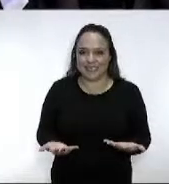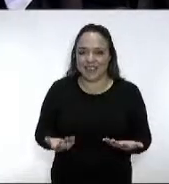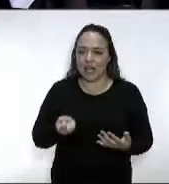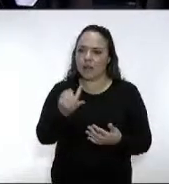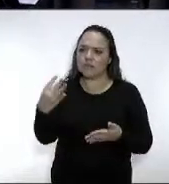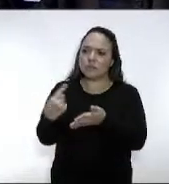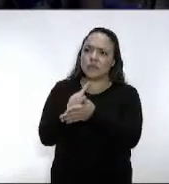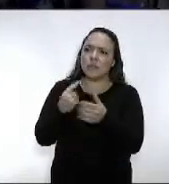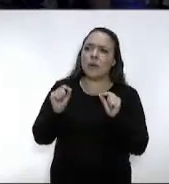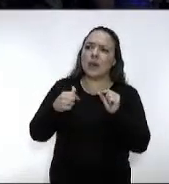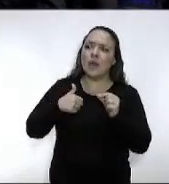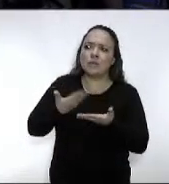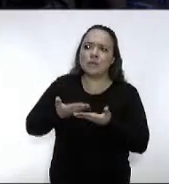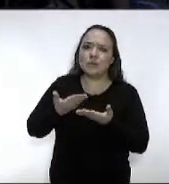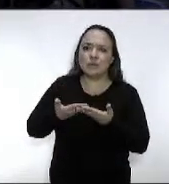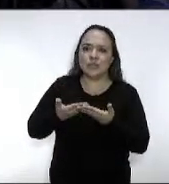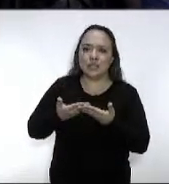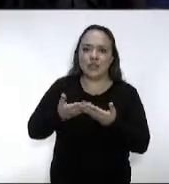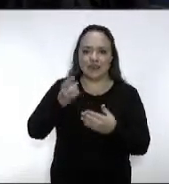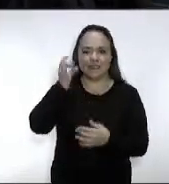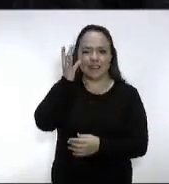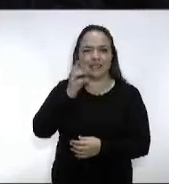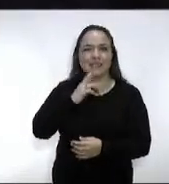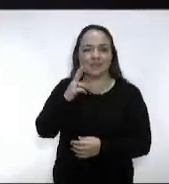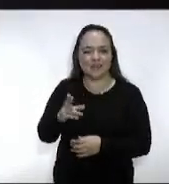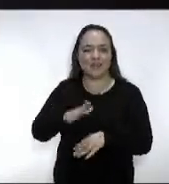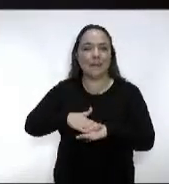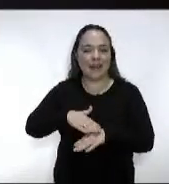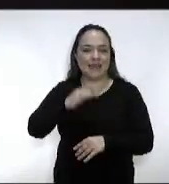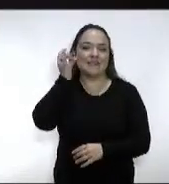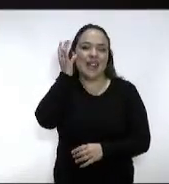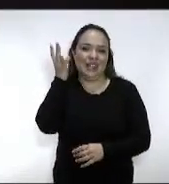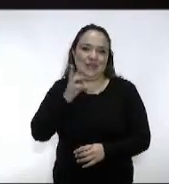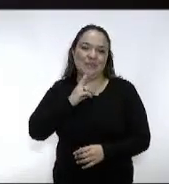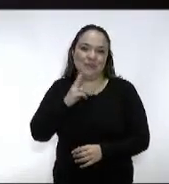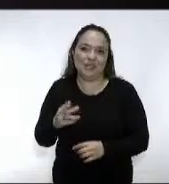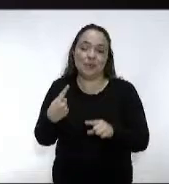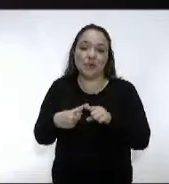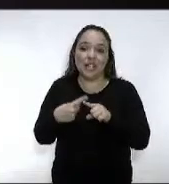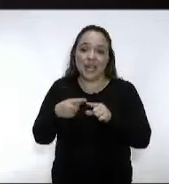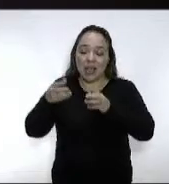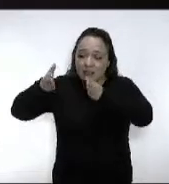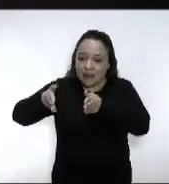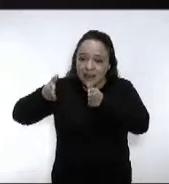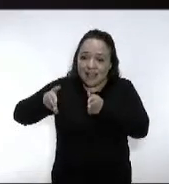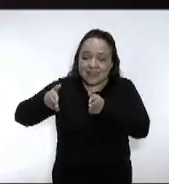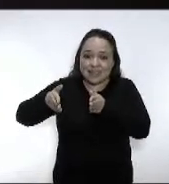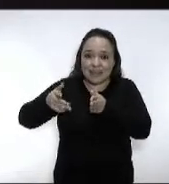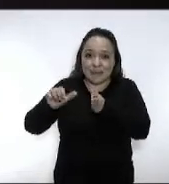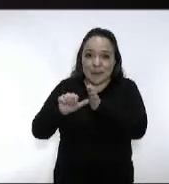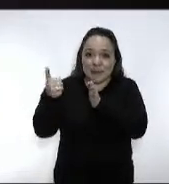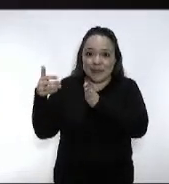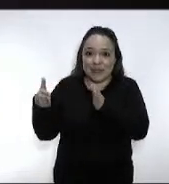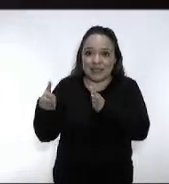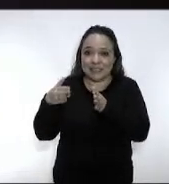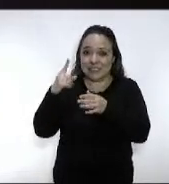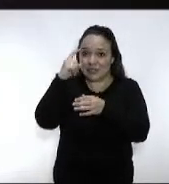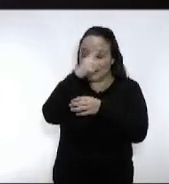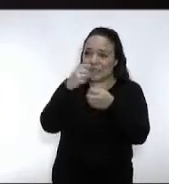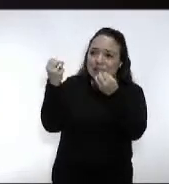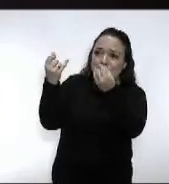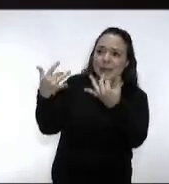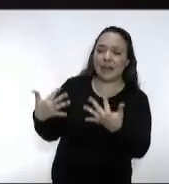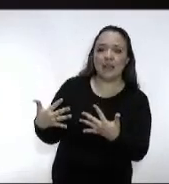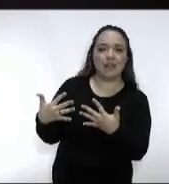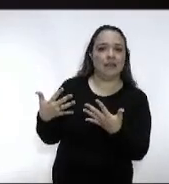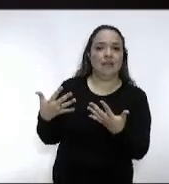And today, we're going ahead with joy and tears to discover new frontiers. In the next few weeks, the first